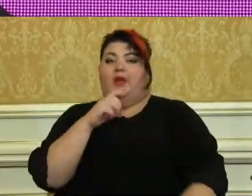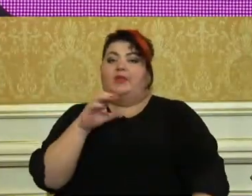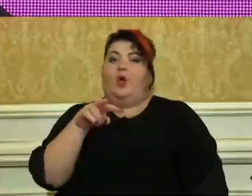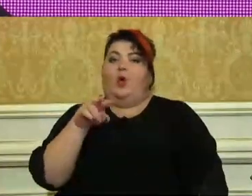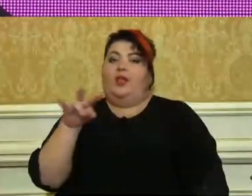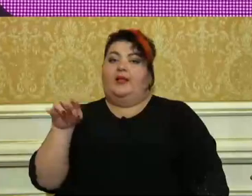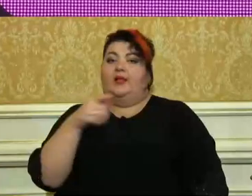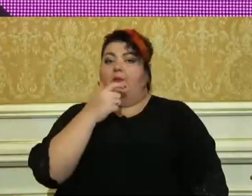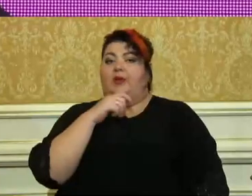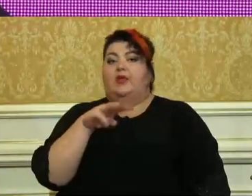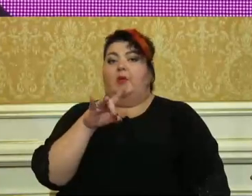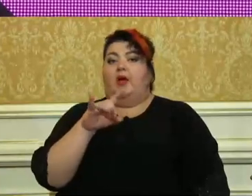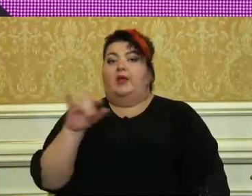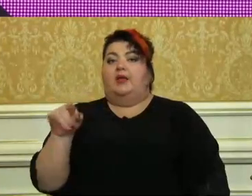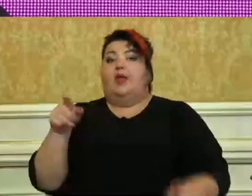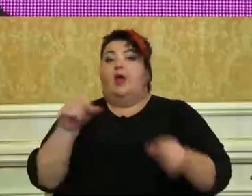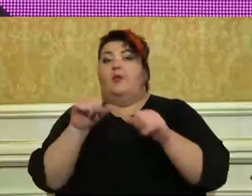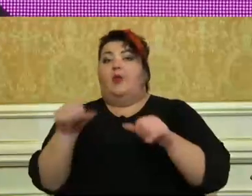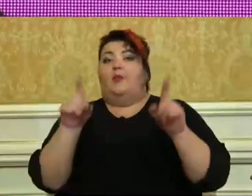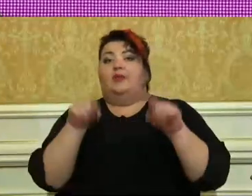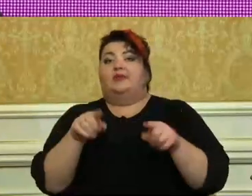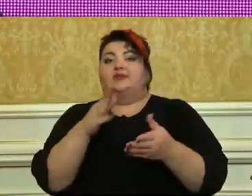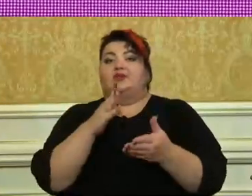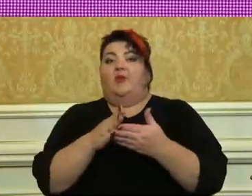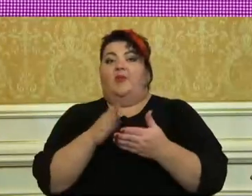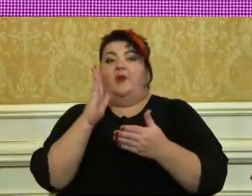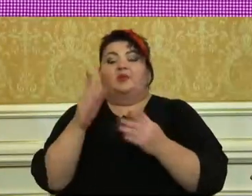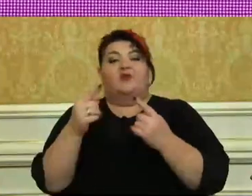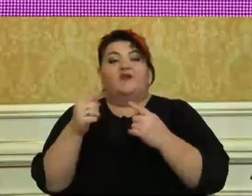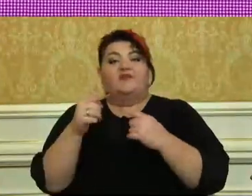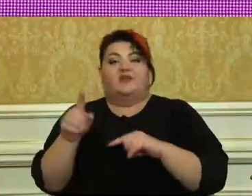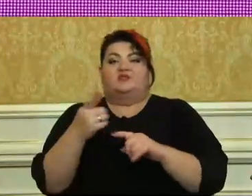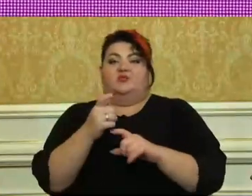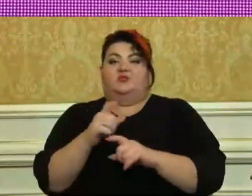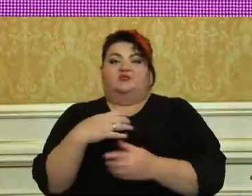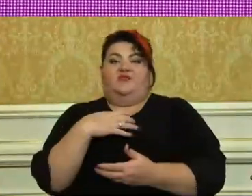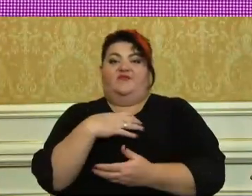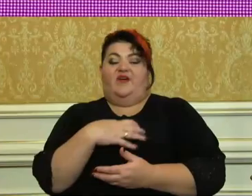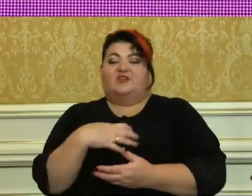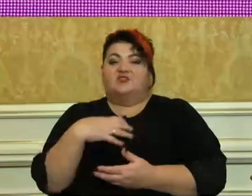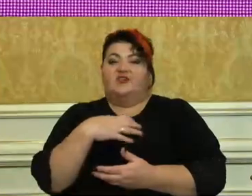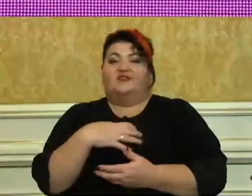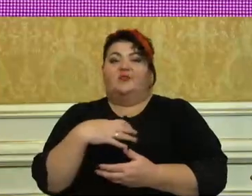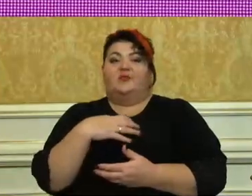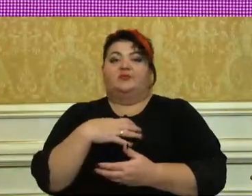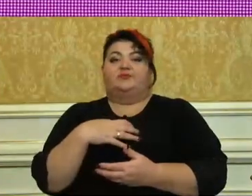Ms. Maria, who is, despite the fact that she is supposed to be in another